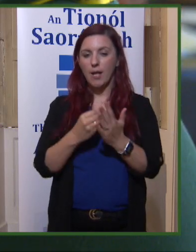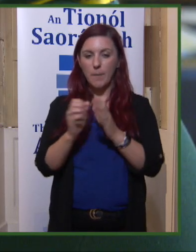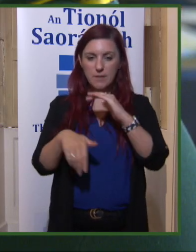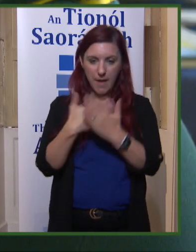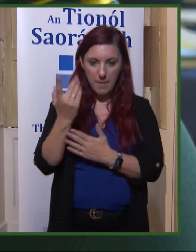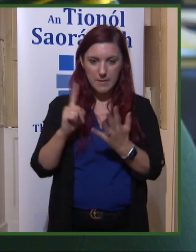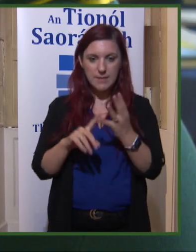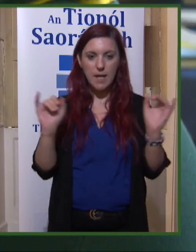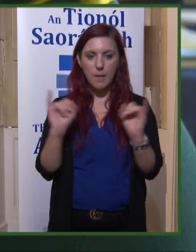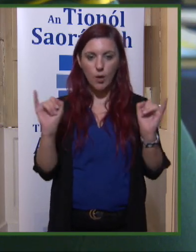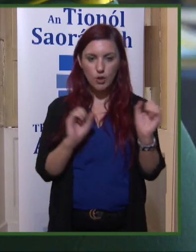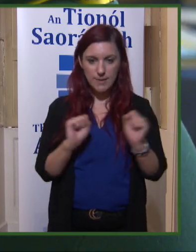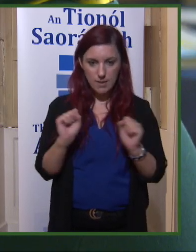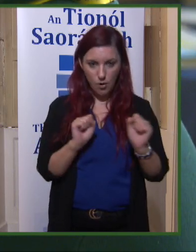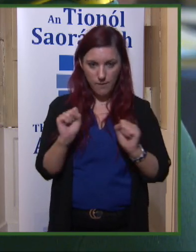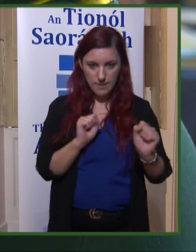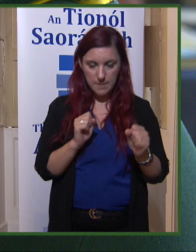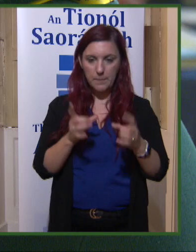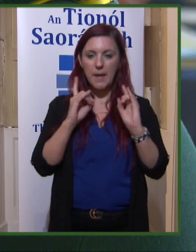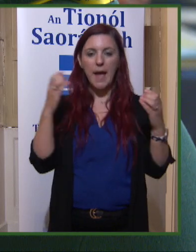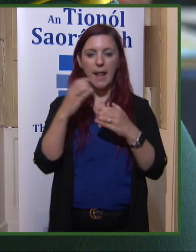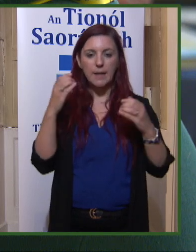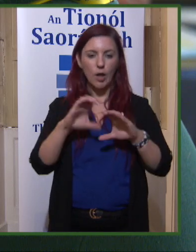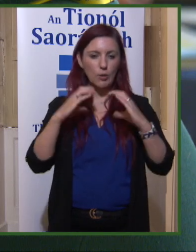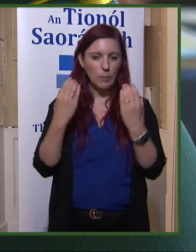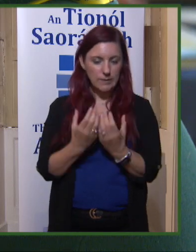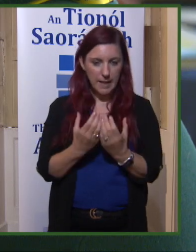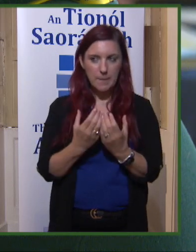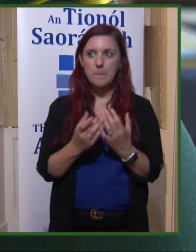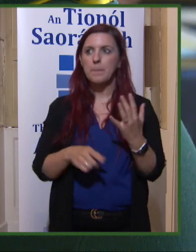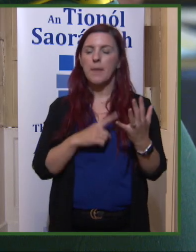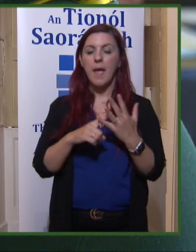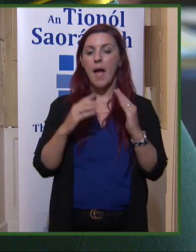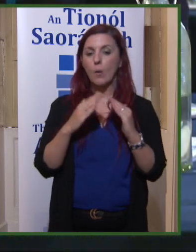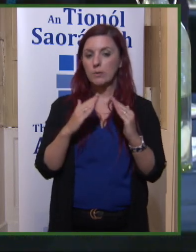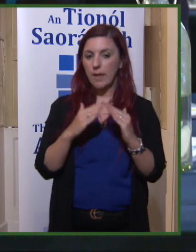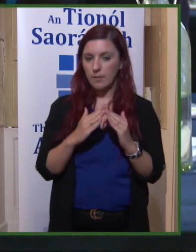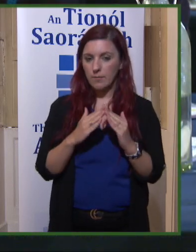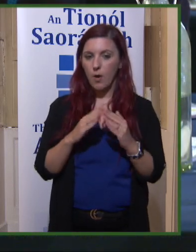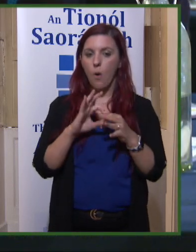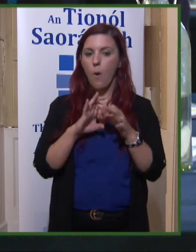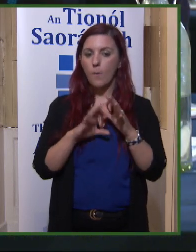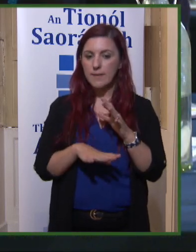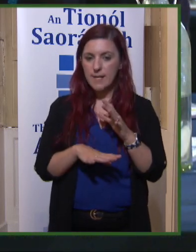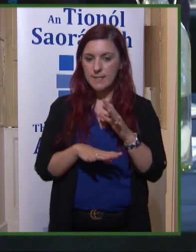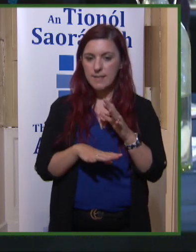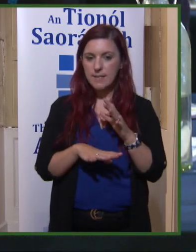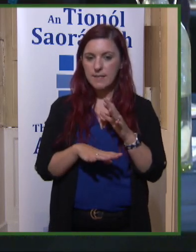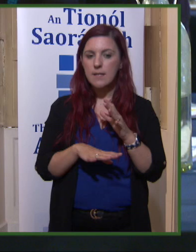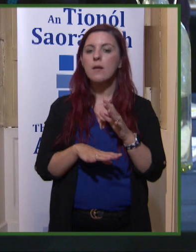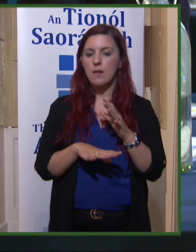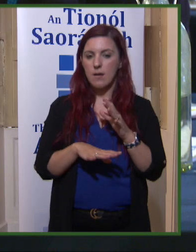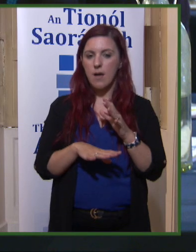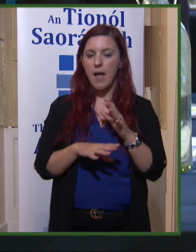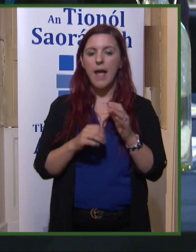services, healthcare community, that's number 10, housing, homelessness, infrastructure,